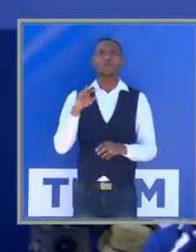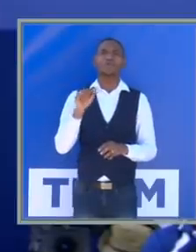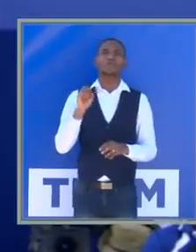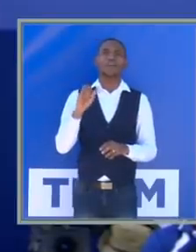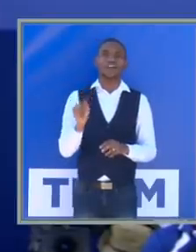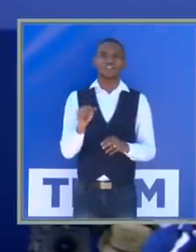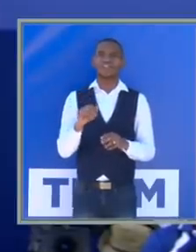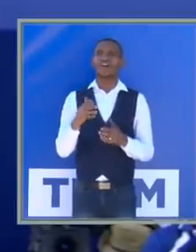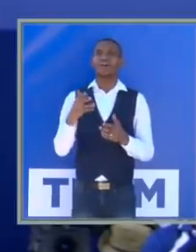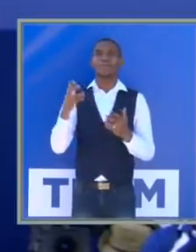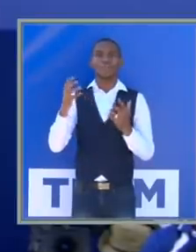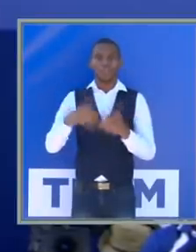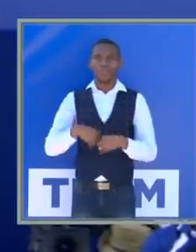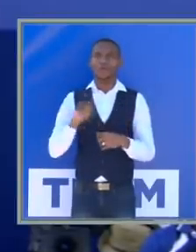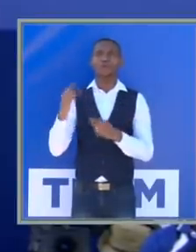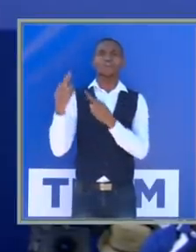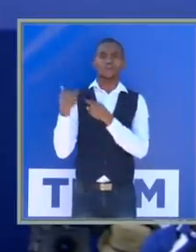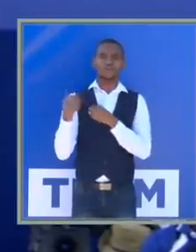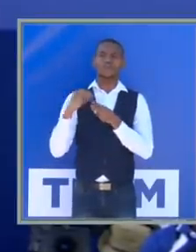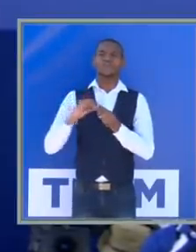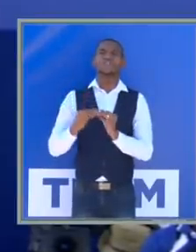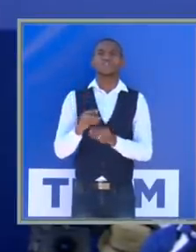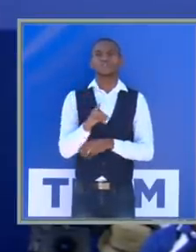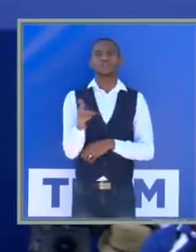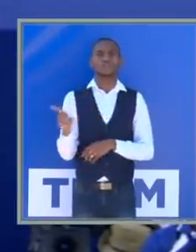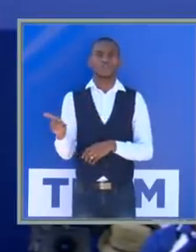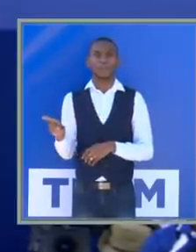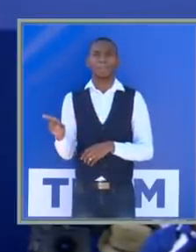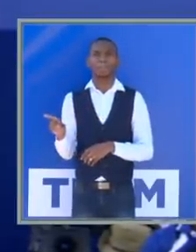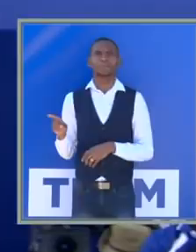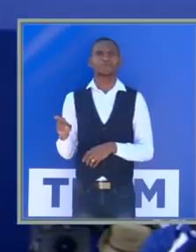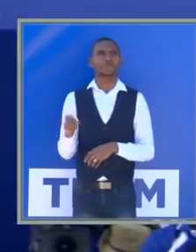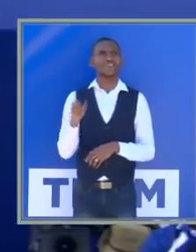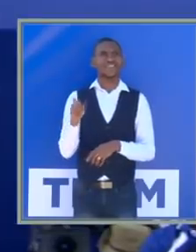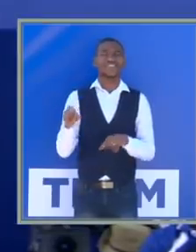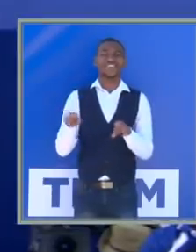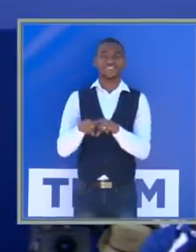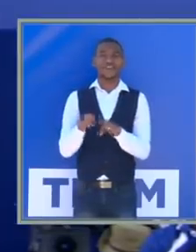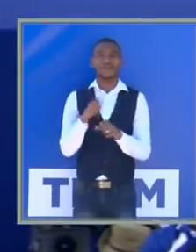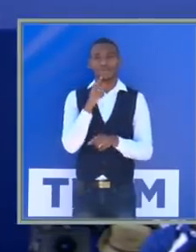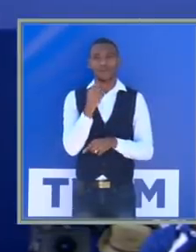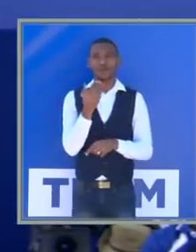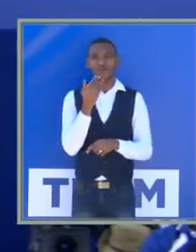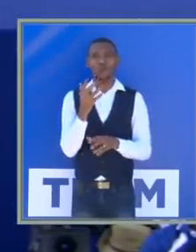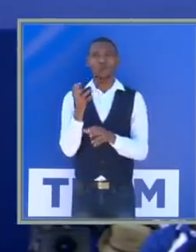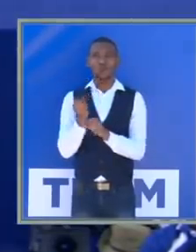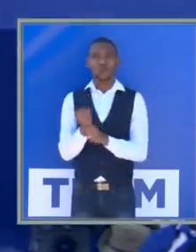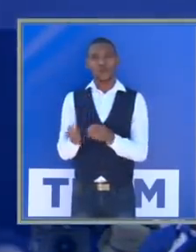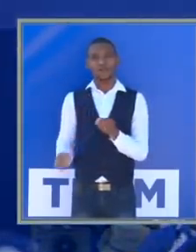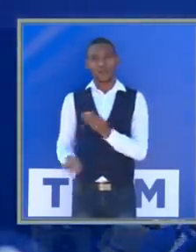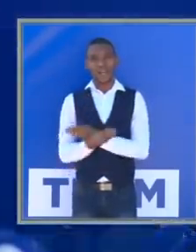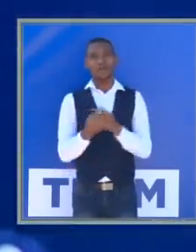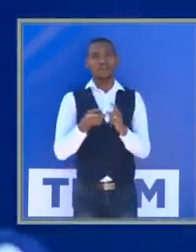was responsible of in fact fixing them. This is the same man who took a bribe